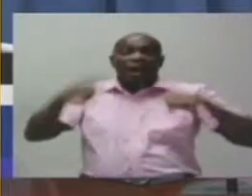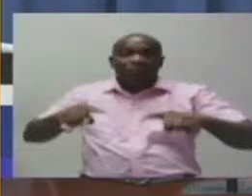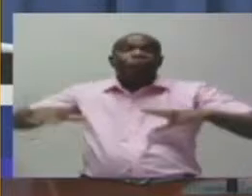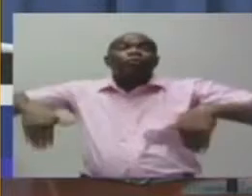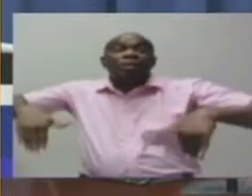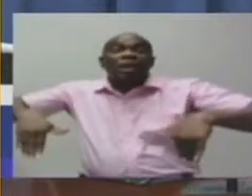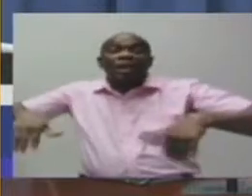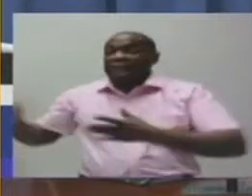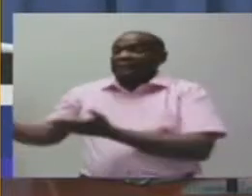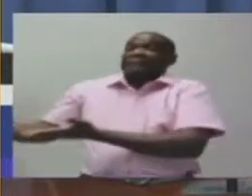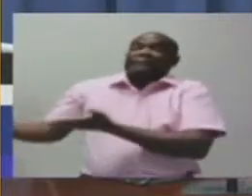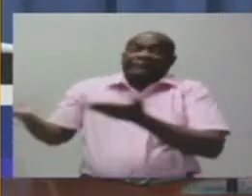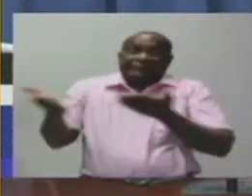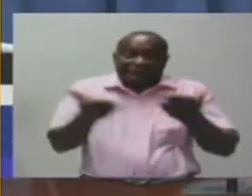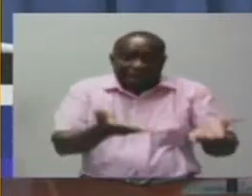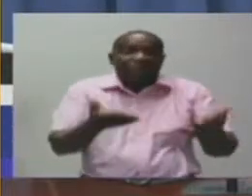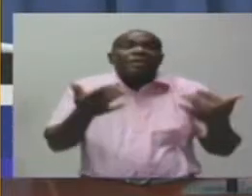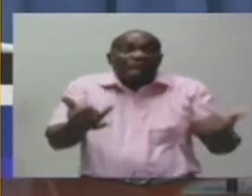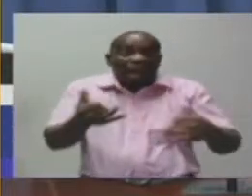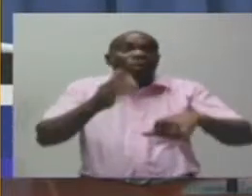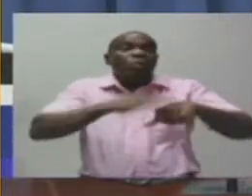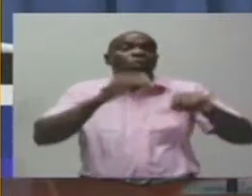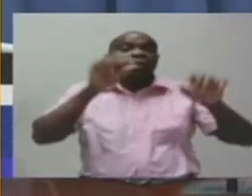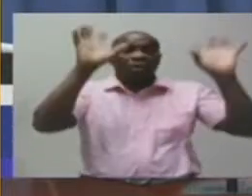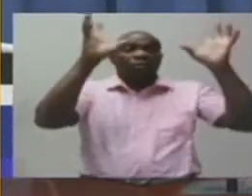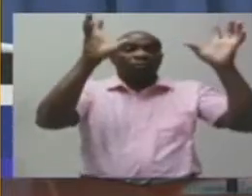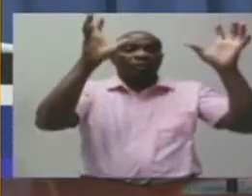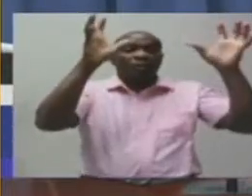because they have been treated at home with ivermectin,